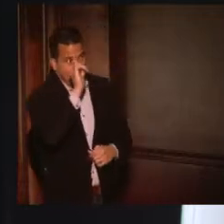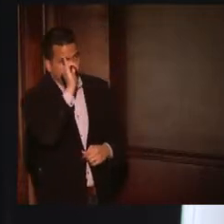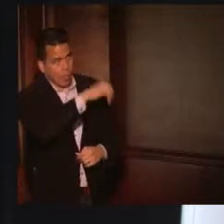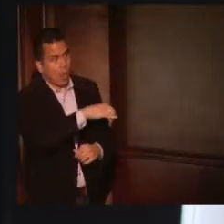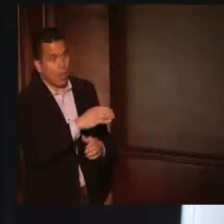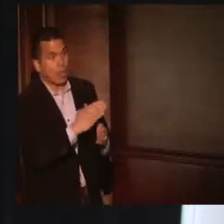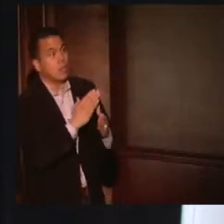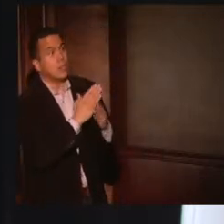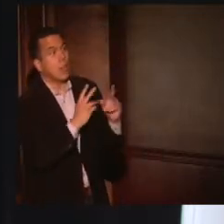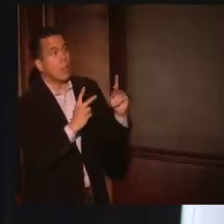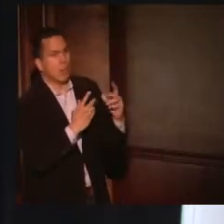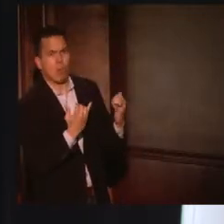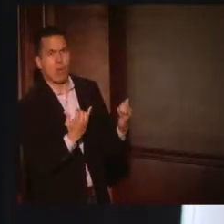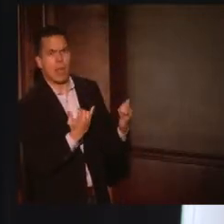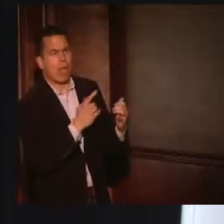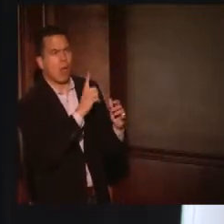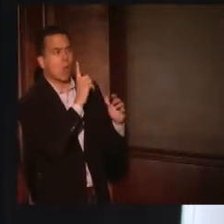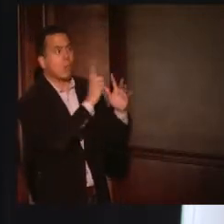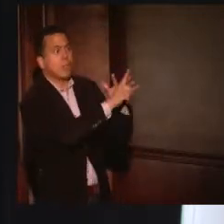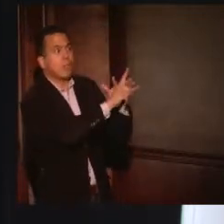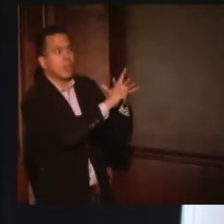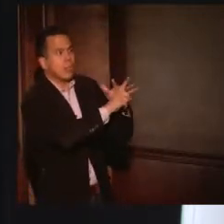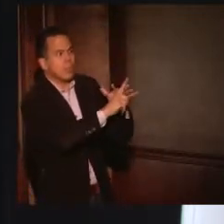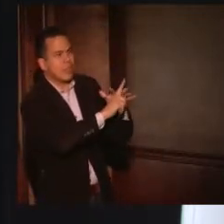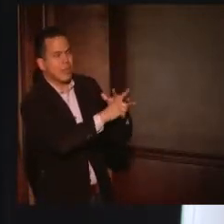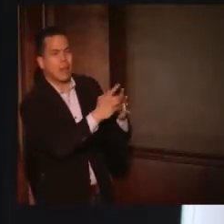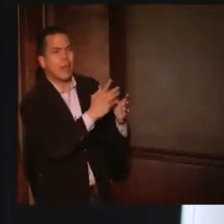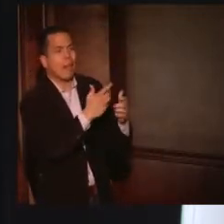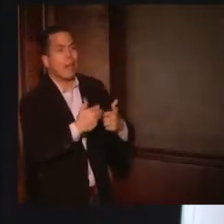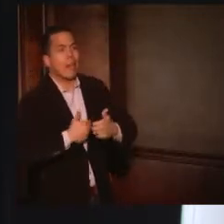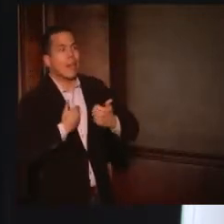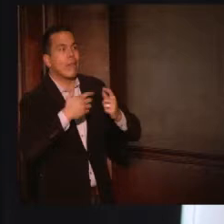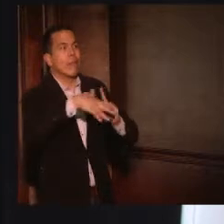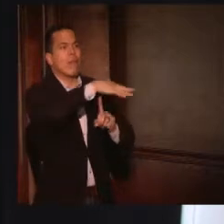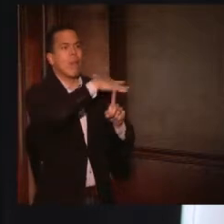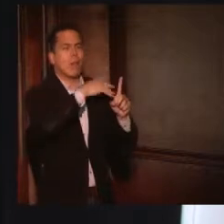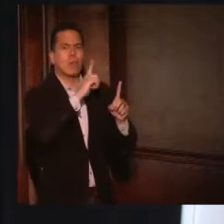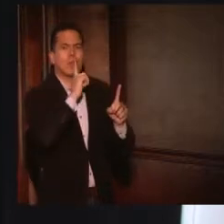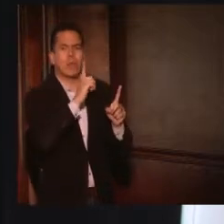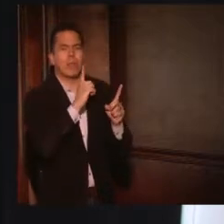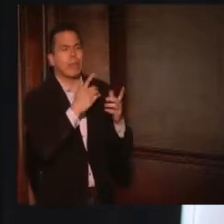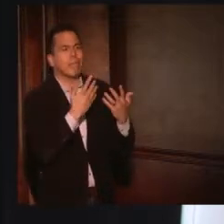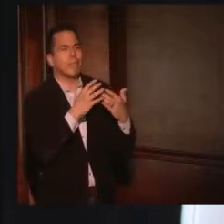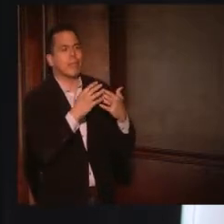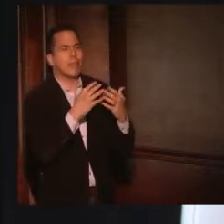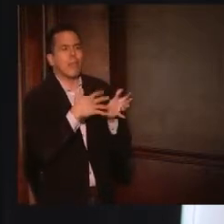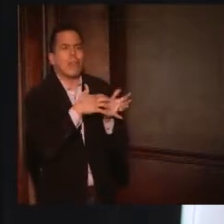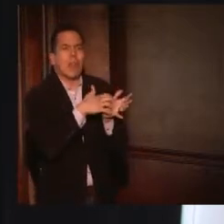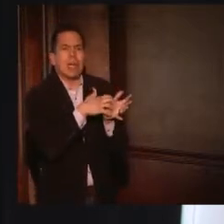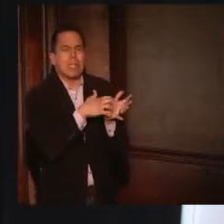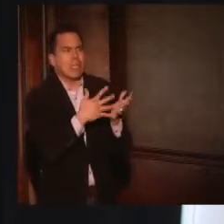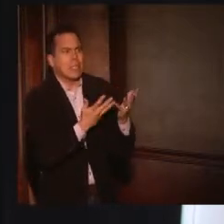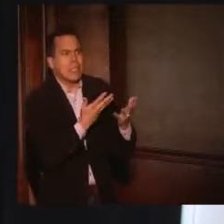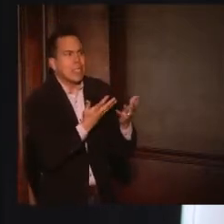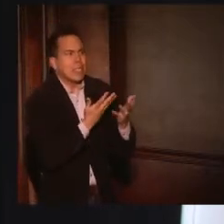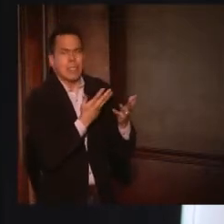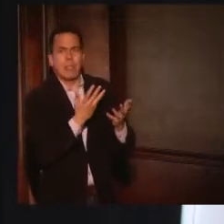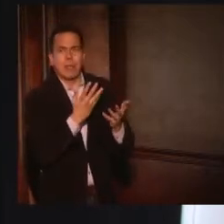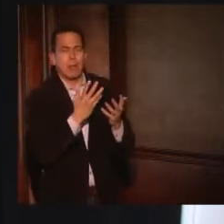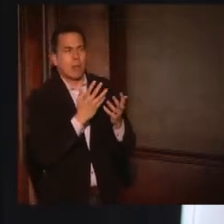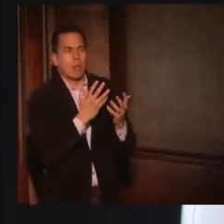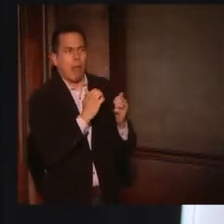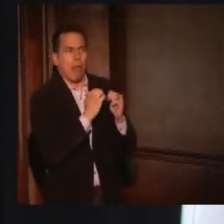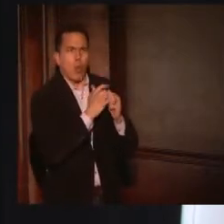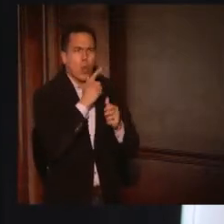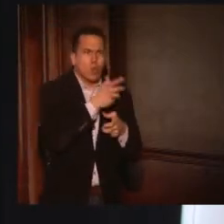extremely vulnerable, who live in very fragile environments. While you and I are used to knowing where to get our information, where to